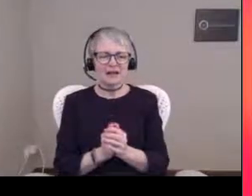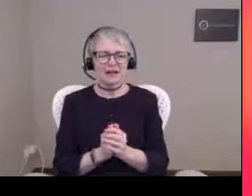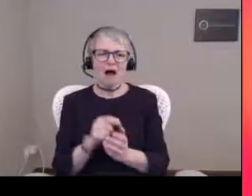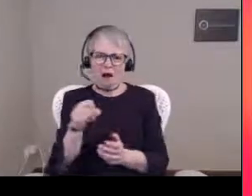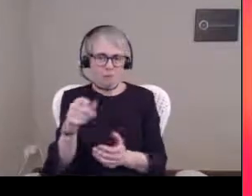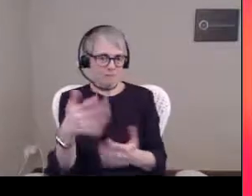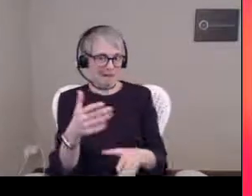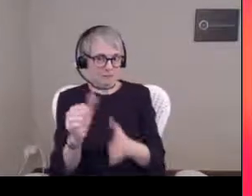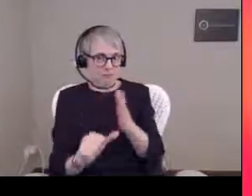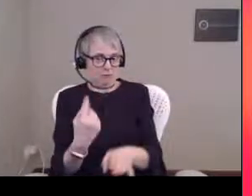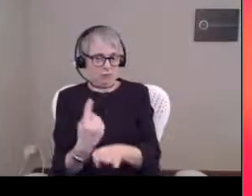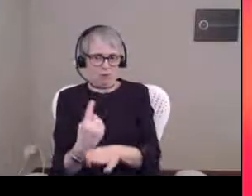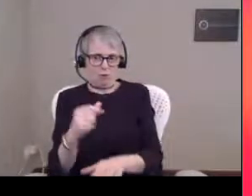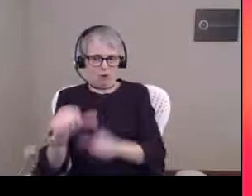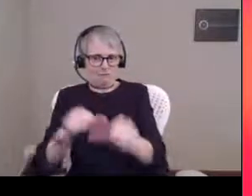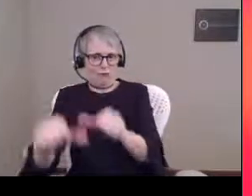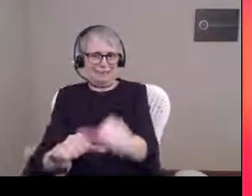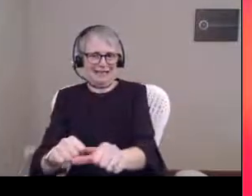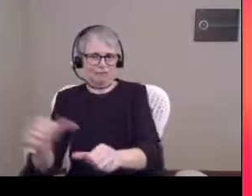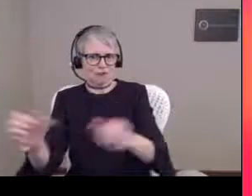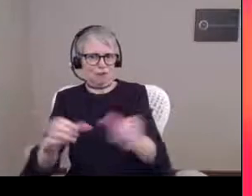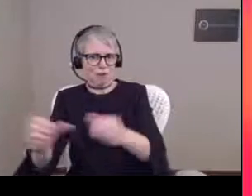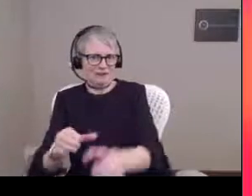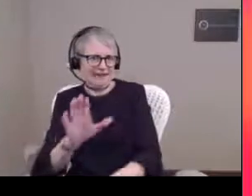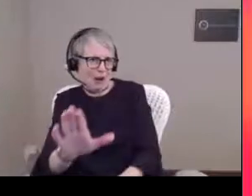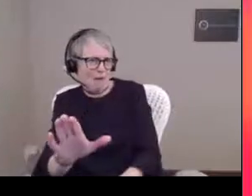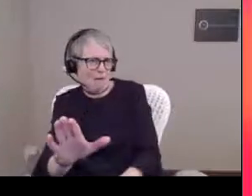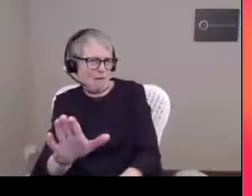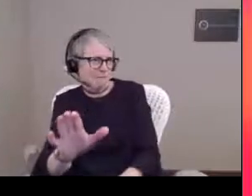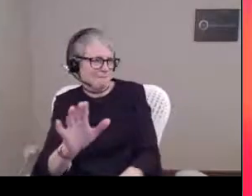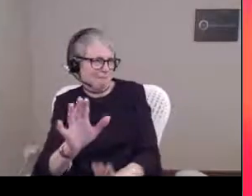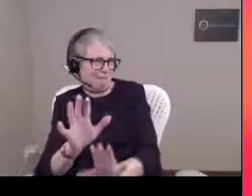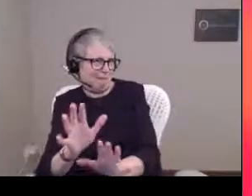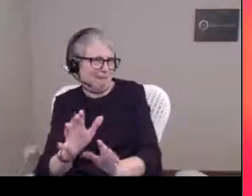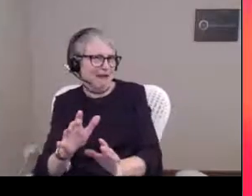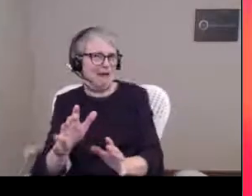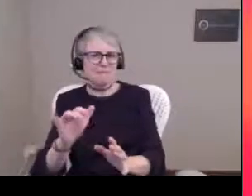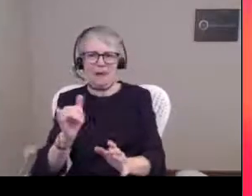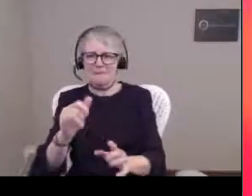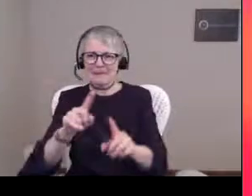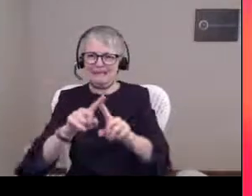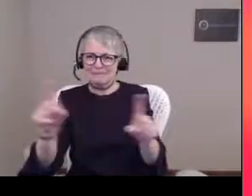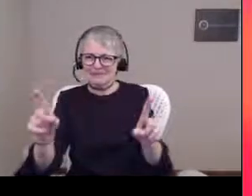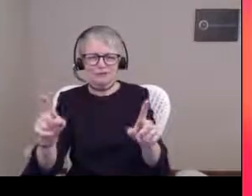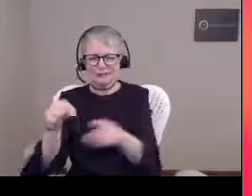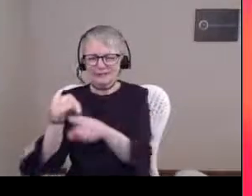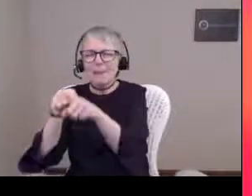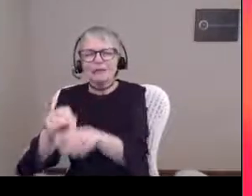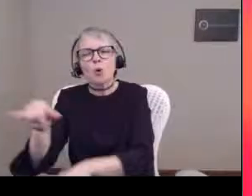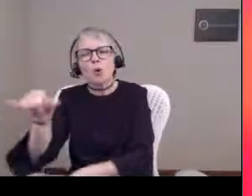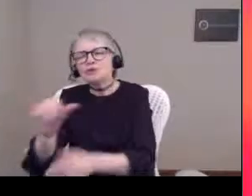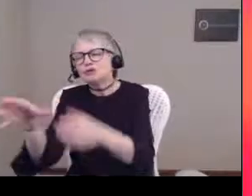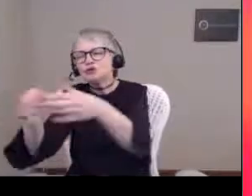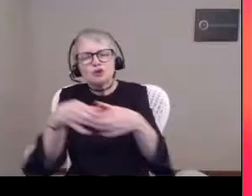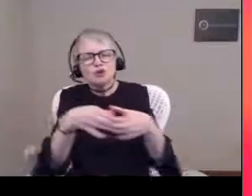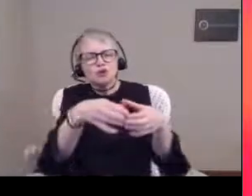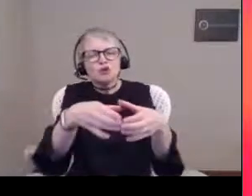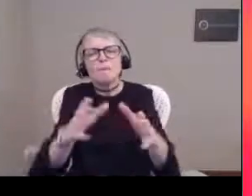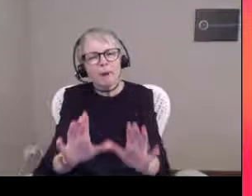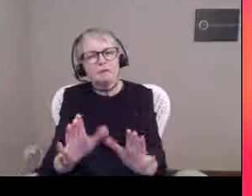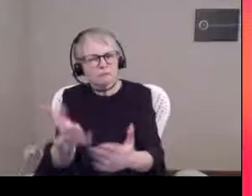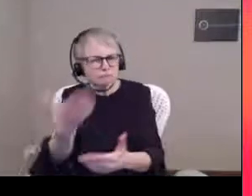And my understanding is it might be slightly different depending on which part of ITV people are applying for. But can you talk us